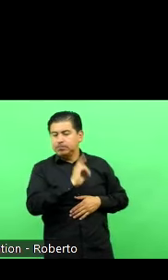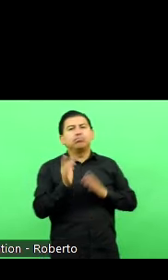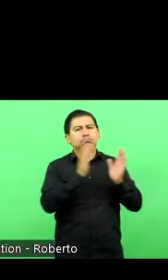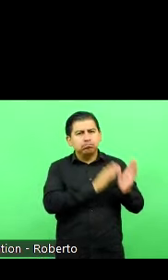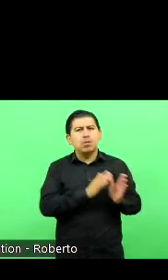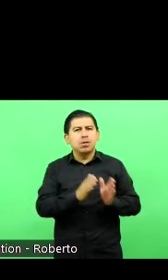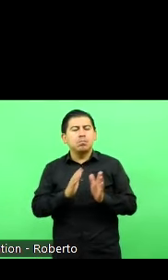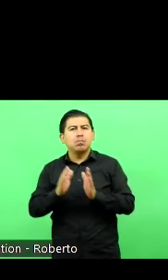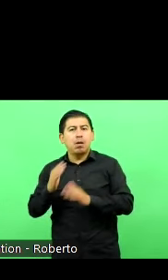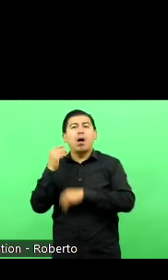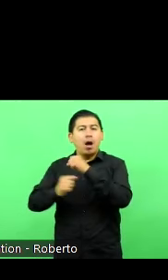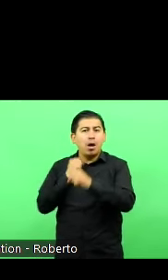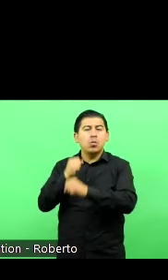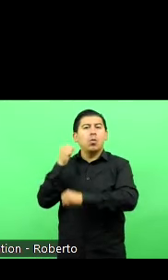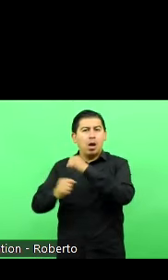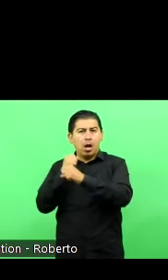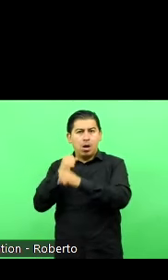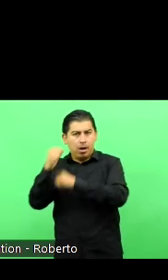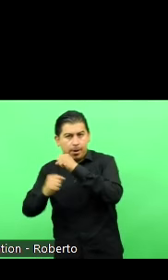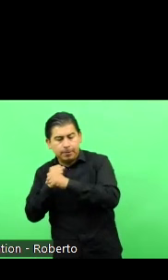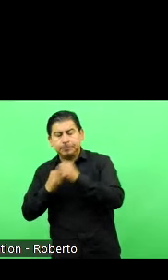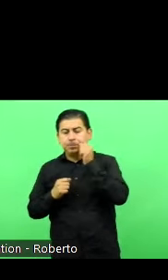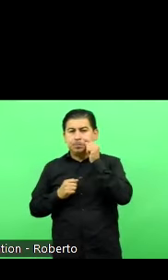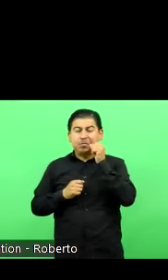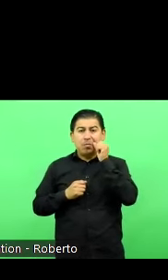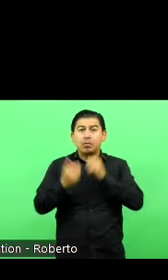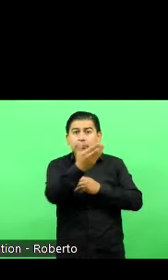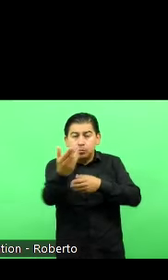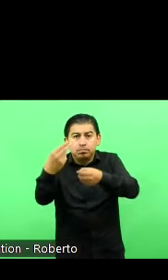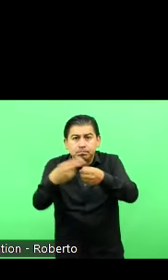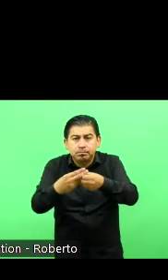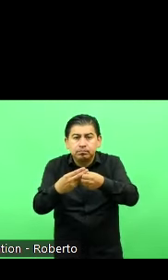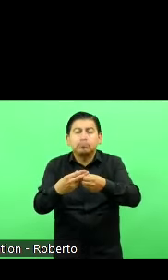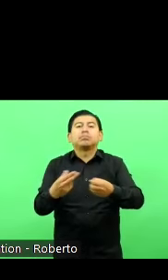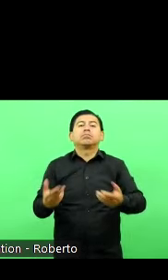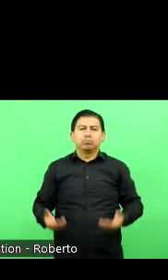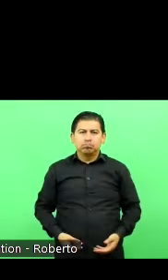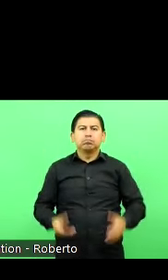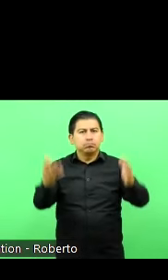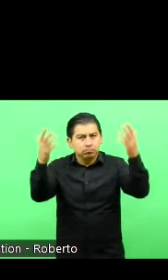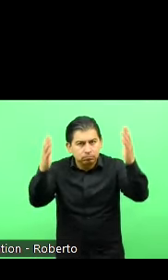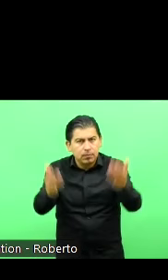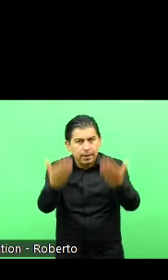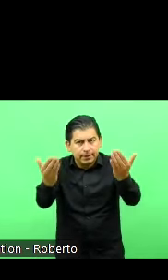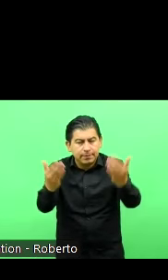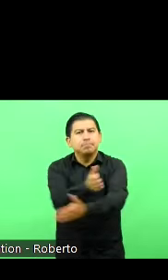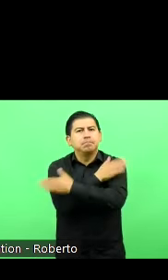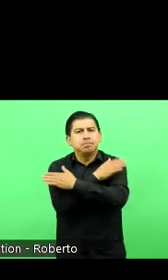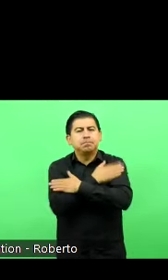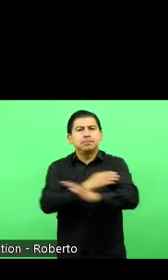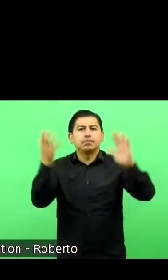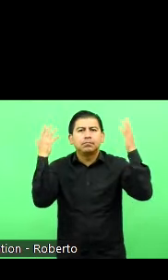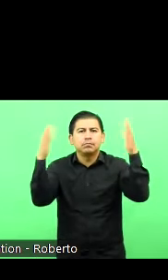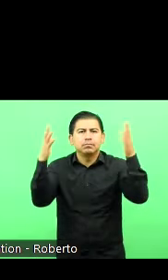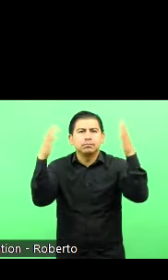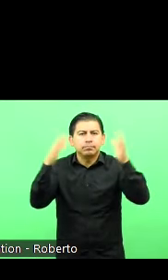for undertaking this training. Our aim is to equip you with knowledge and